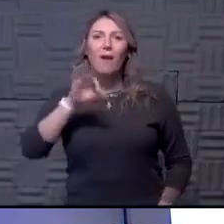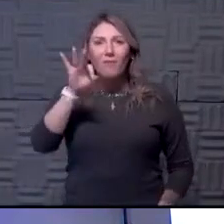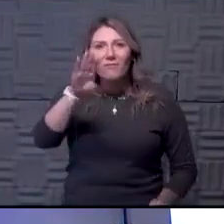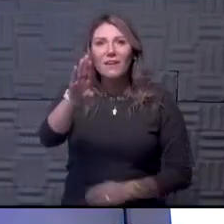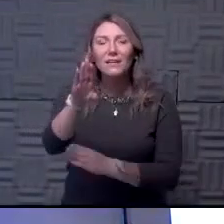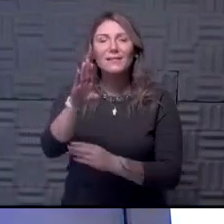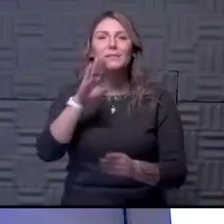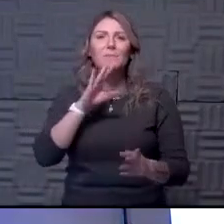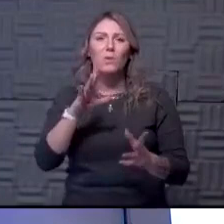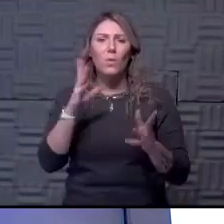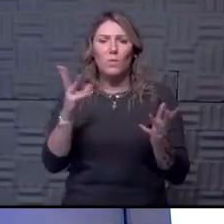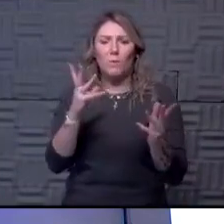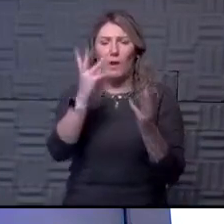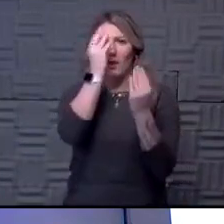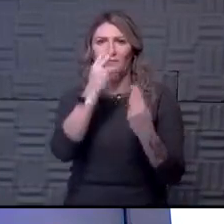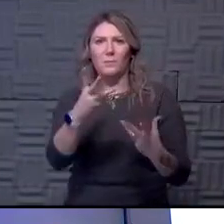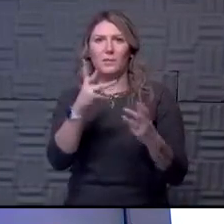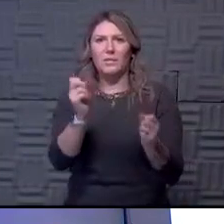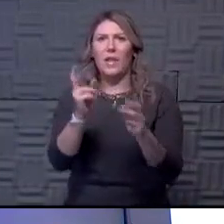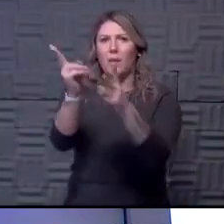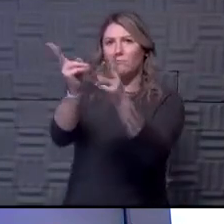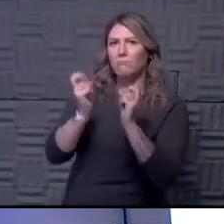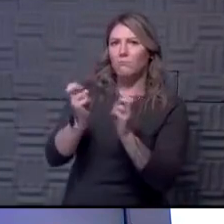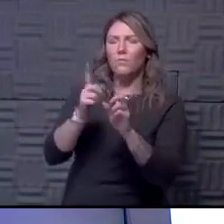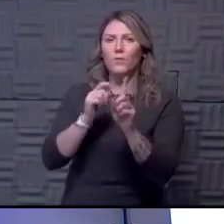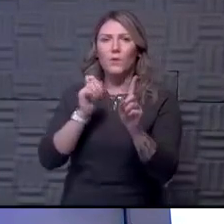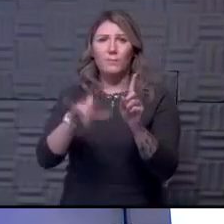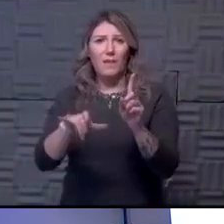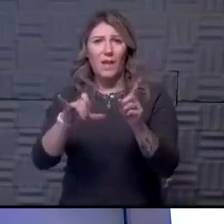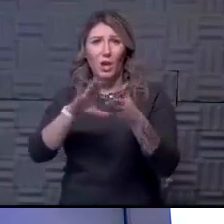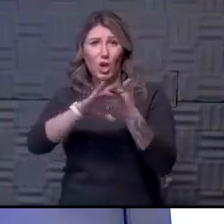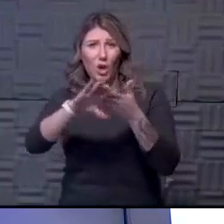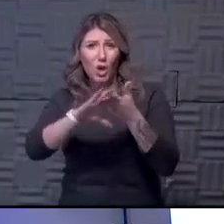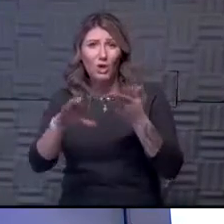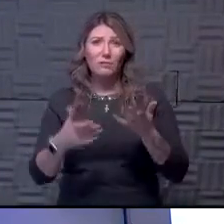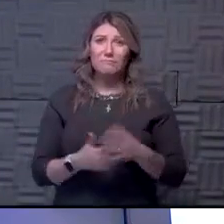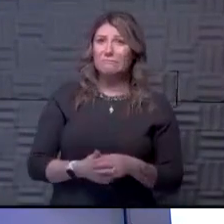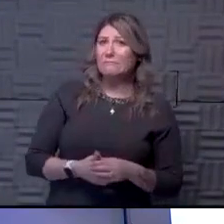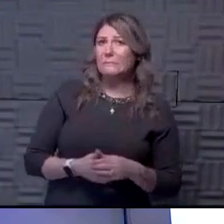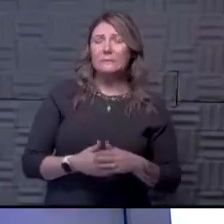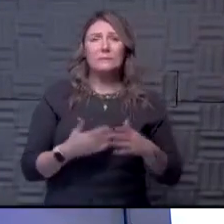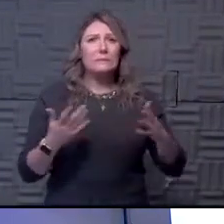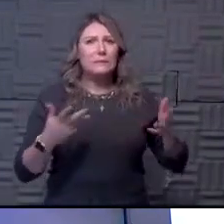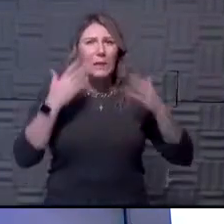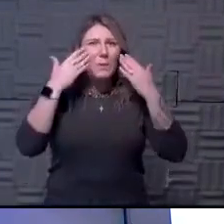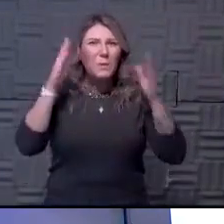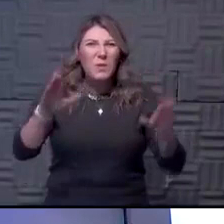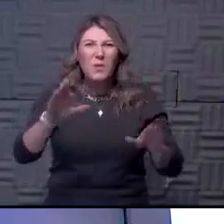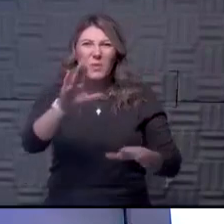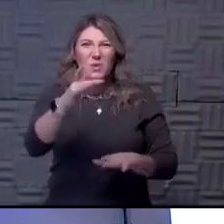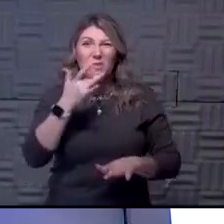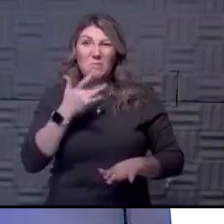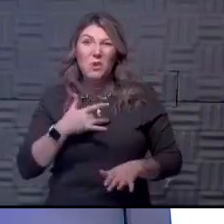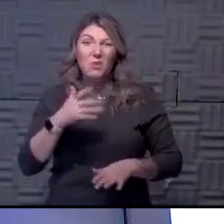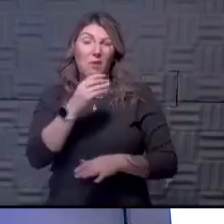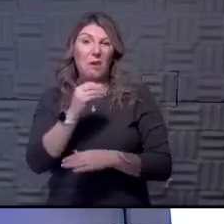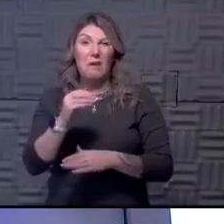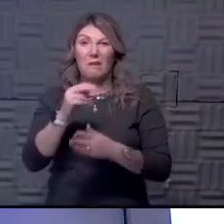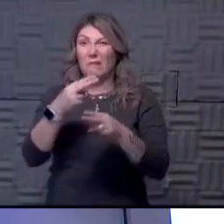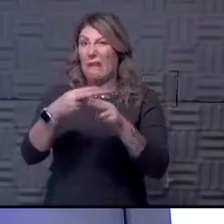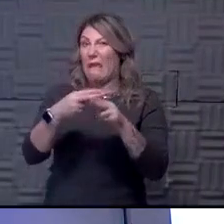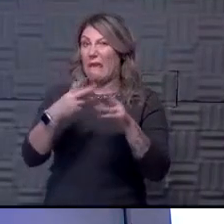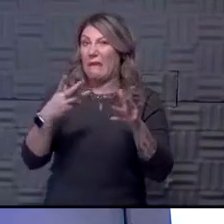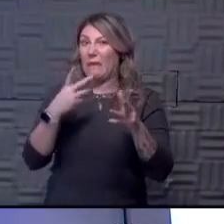She wants to know what information can be stolen from that card. Anything? Yeah, I don't know. There's like your date of birth and your name. Date of birth that and could be